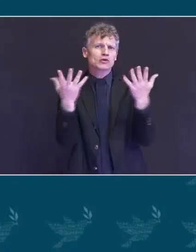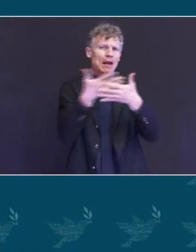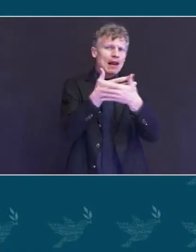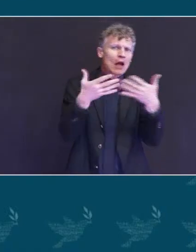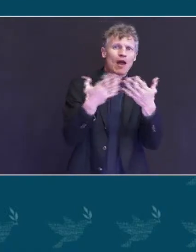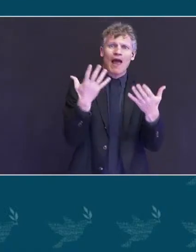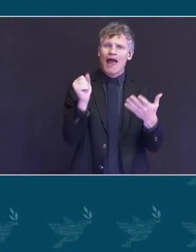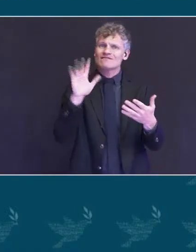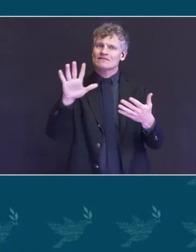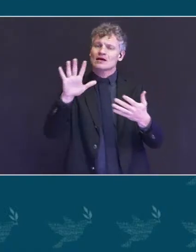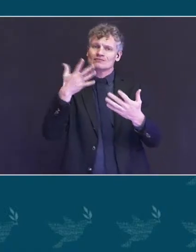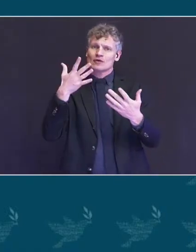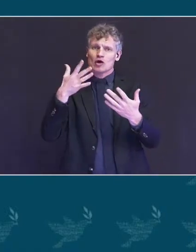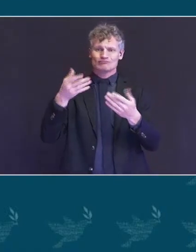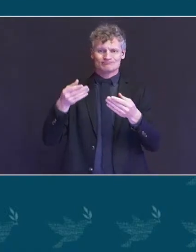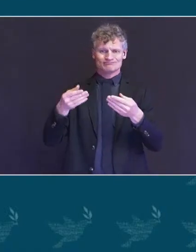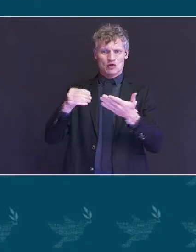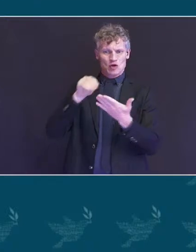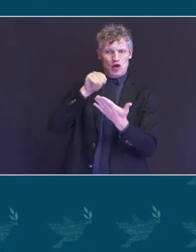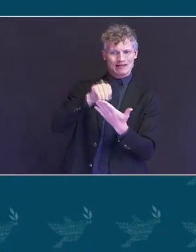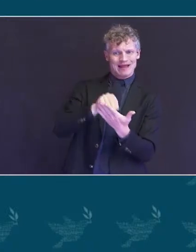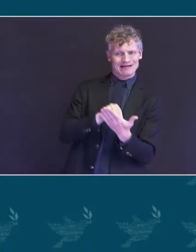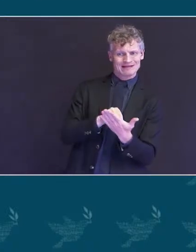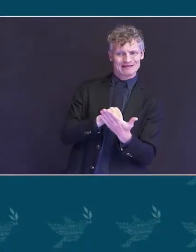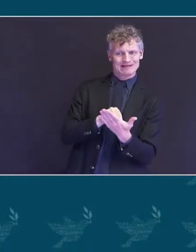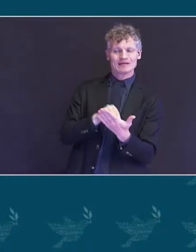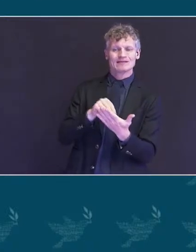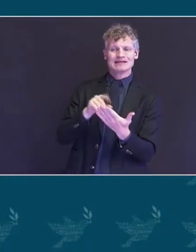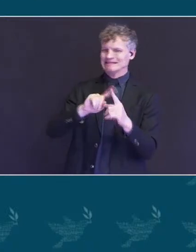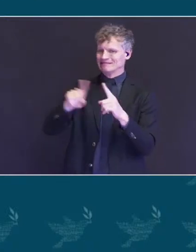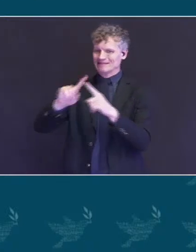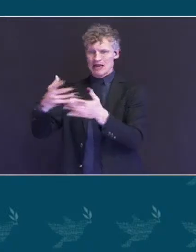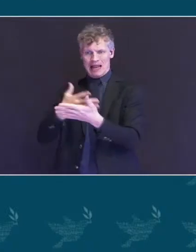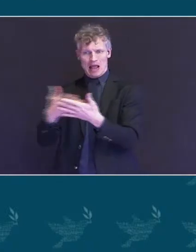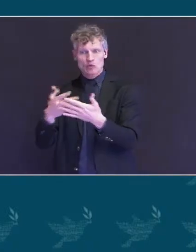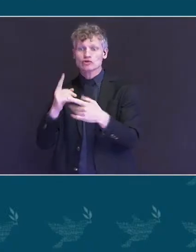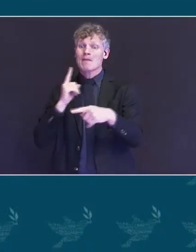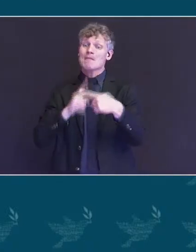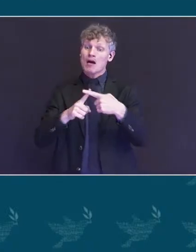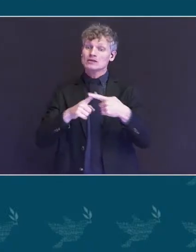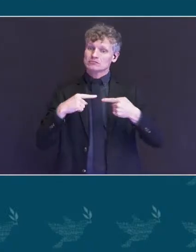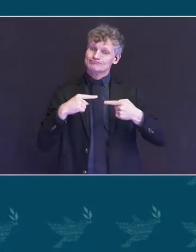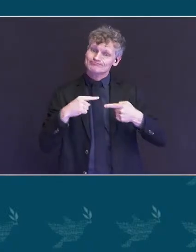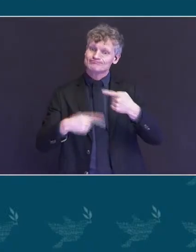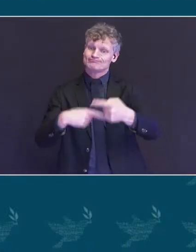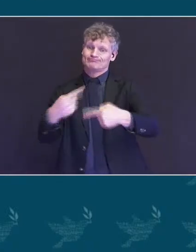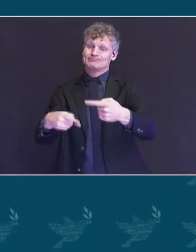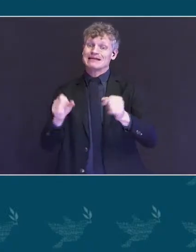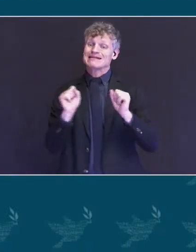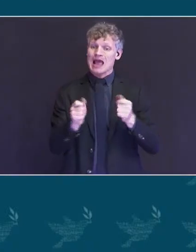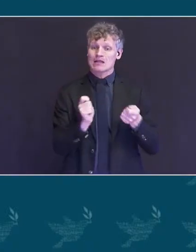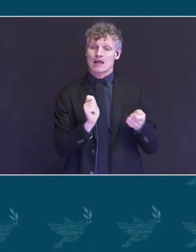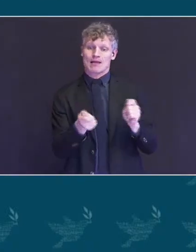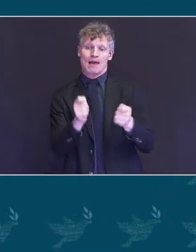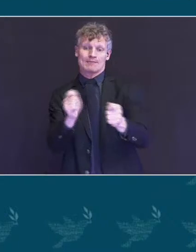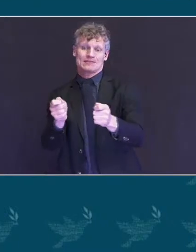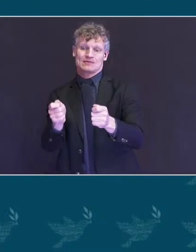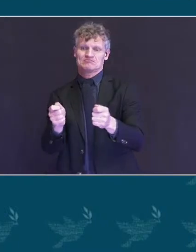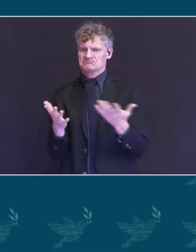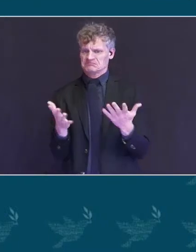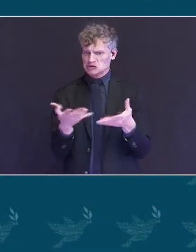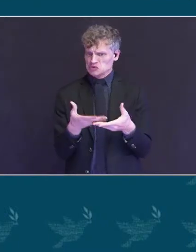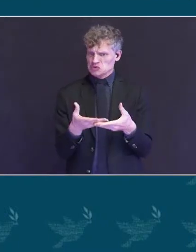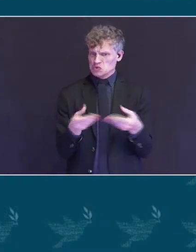ensuring that the content remains accessible, adaptable, and sustainable over time. A key solution lies in